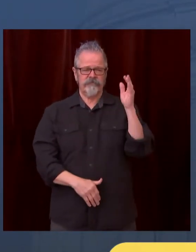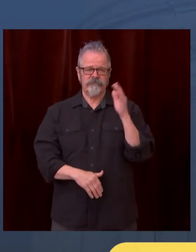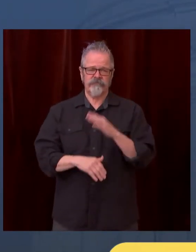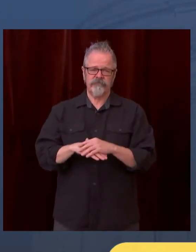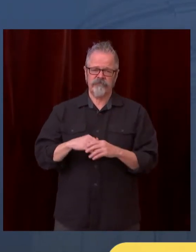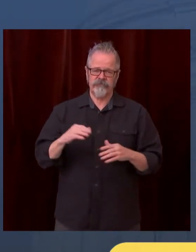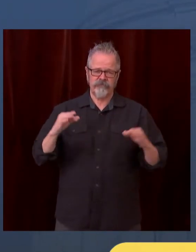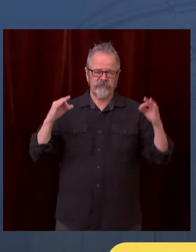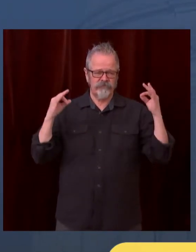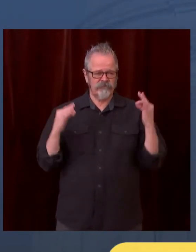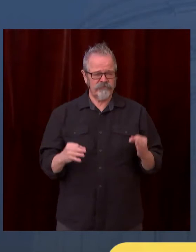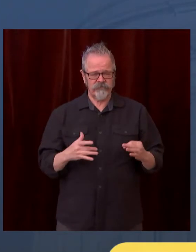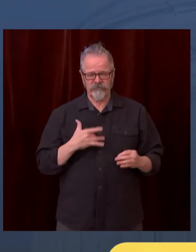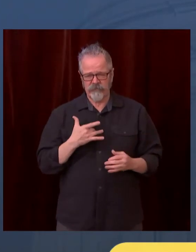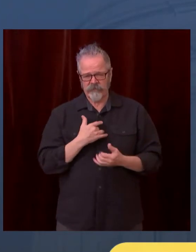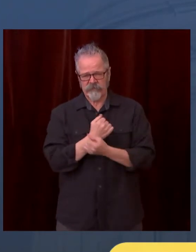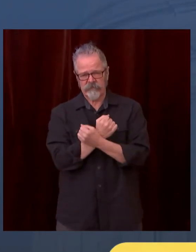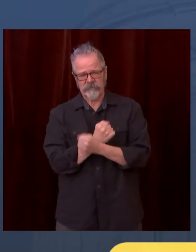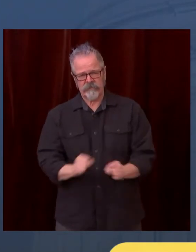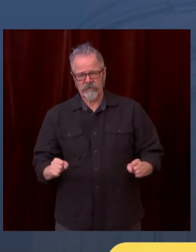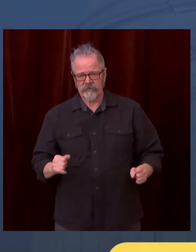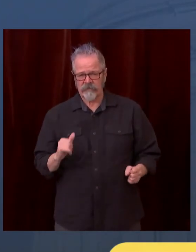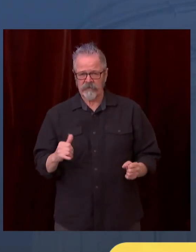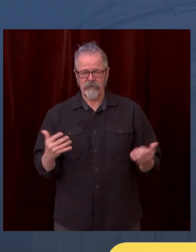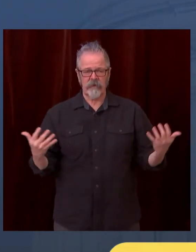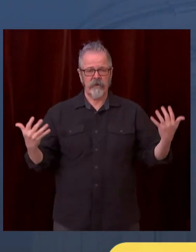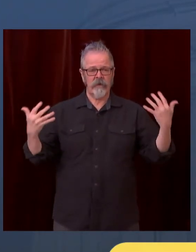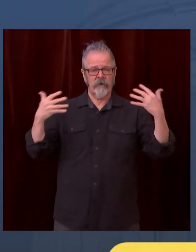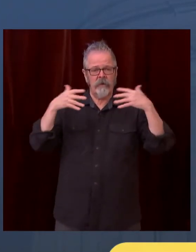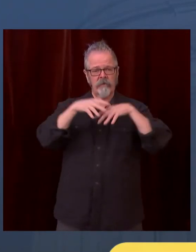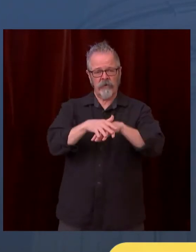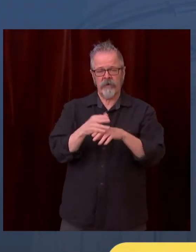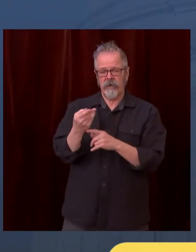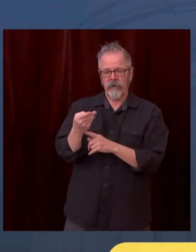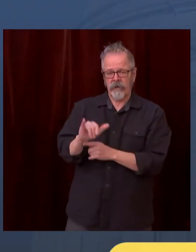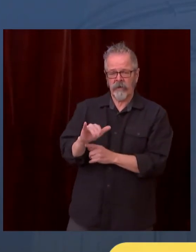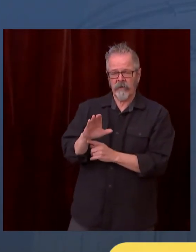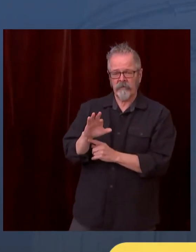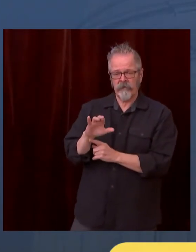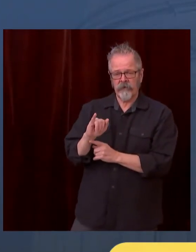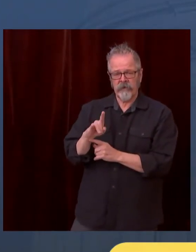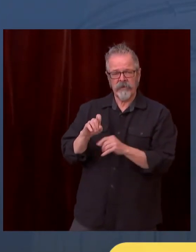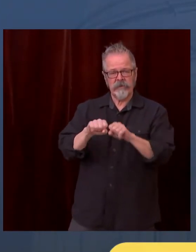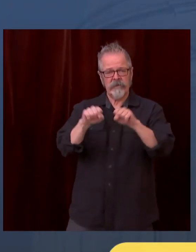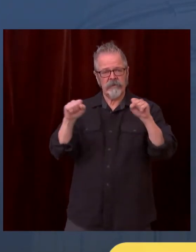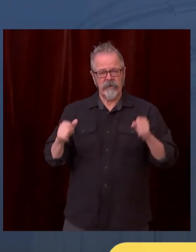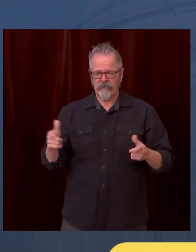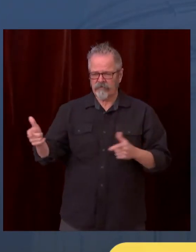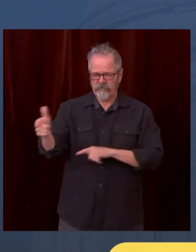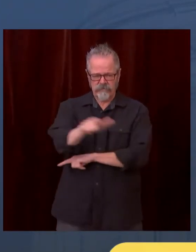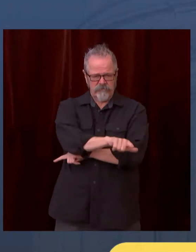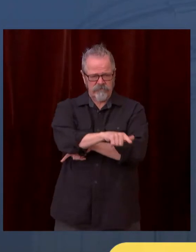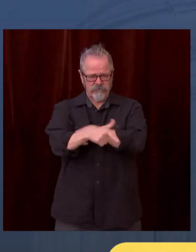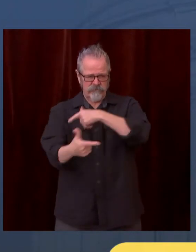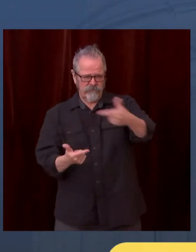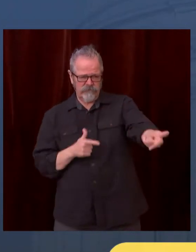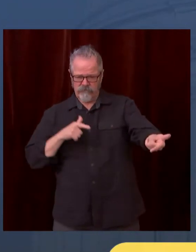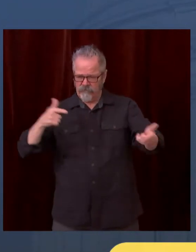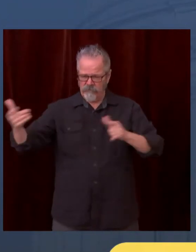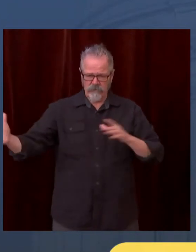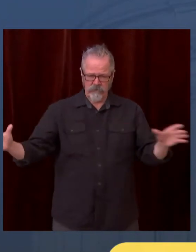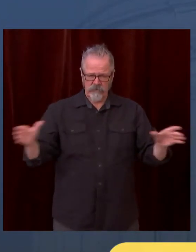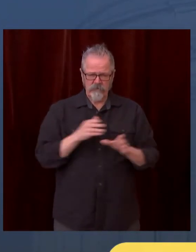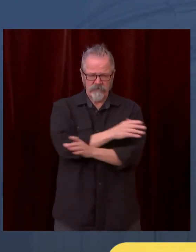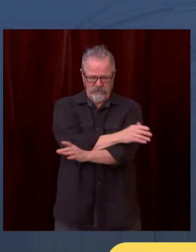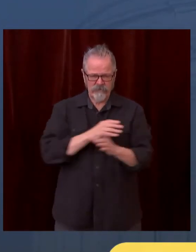been concern about the safety returning to the classroom. And what we're finding is more educators, as they look